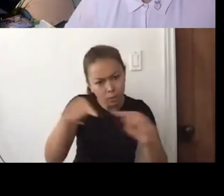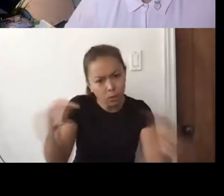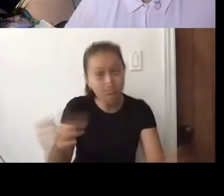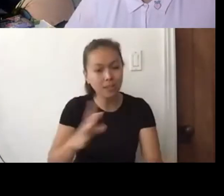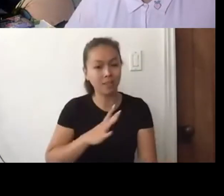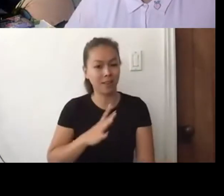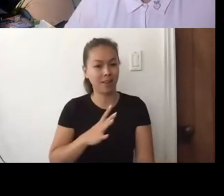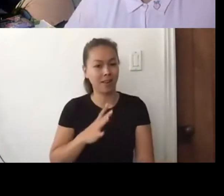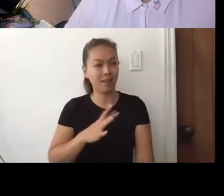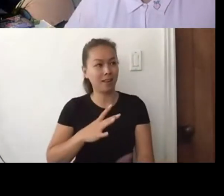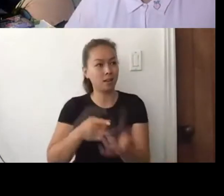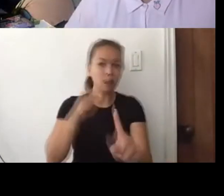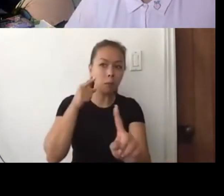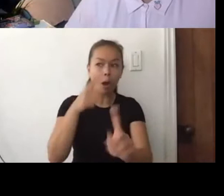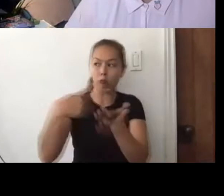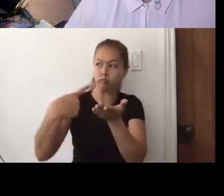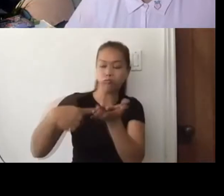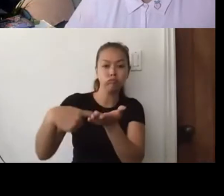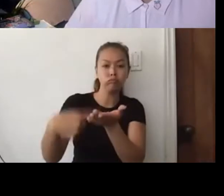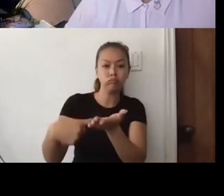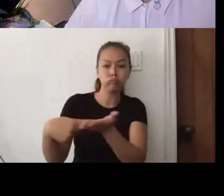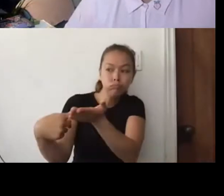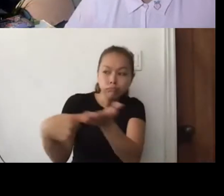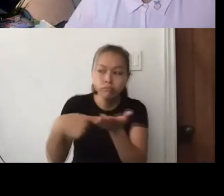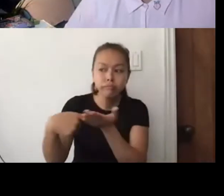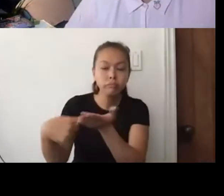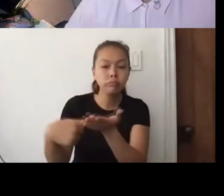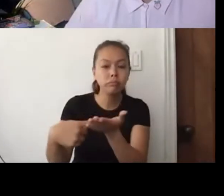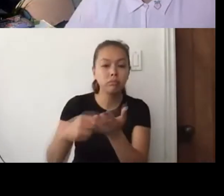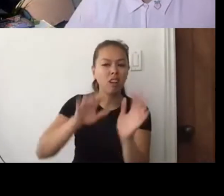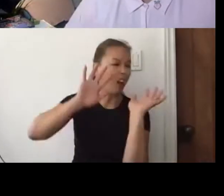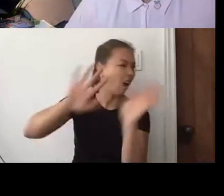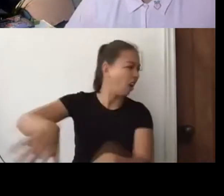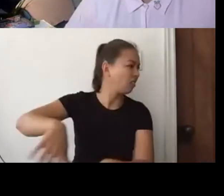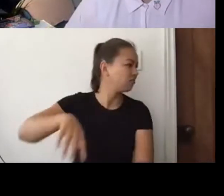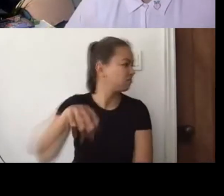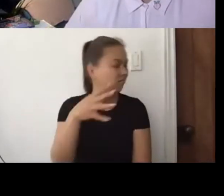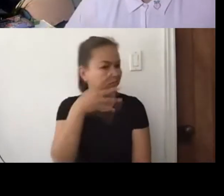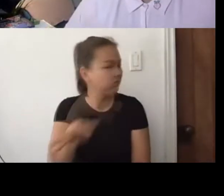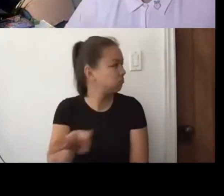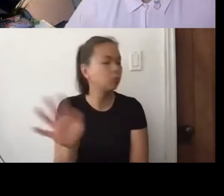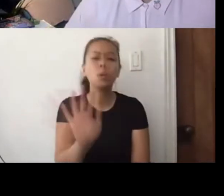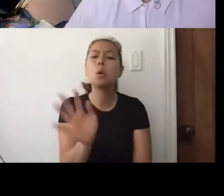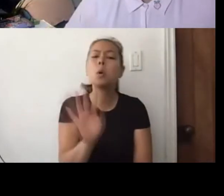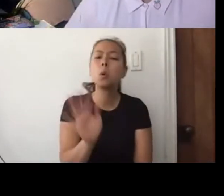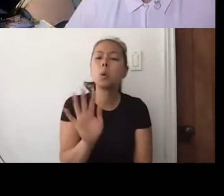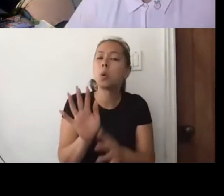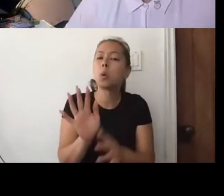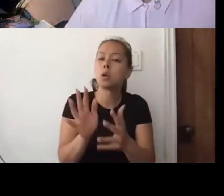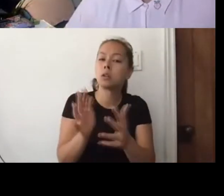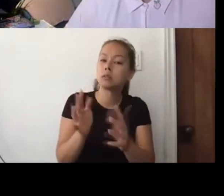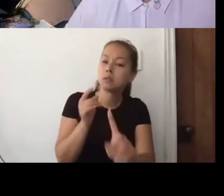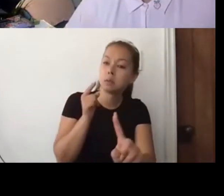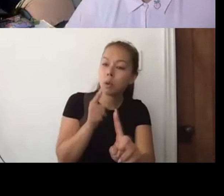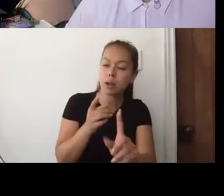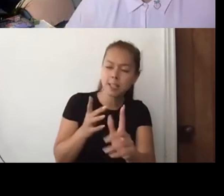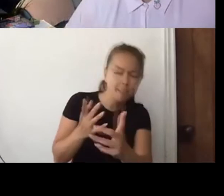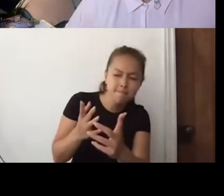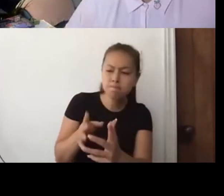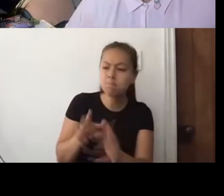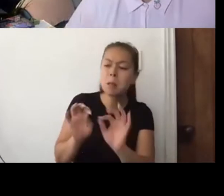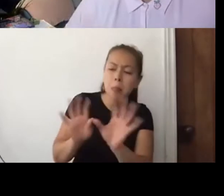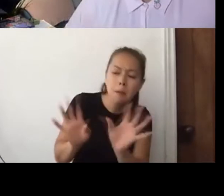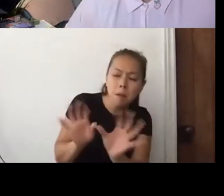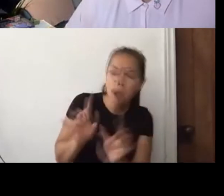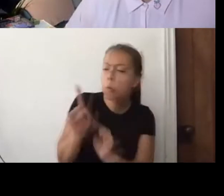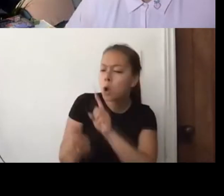is, rather than yucking someone's yum, it's a great opportunity to ask clarifying questions, probing questions, and then maybe